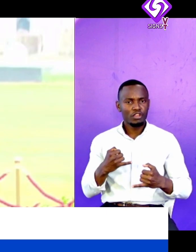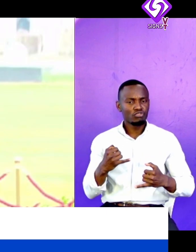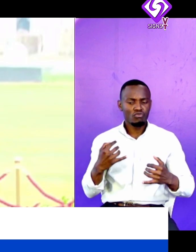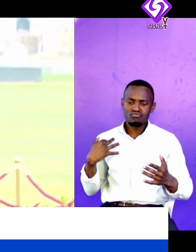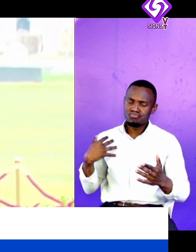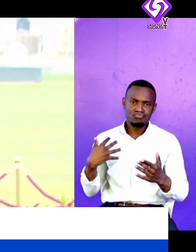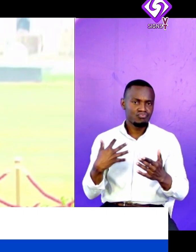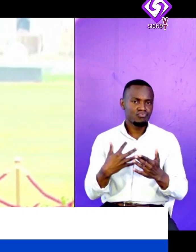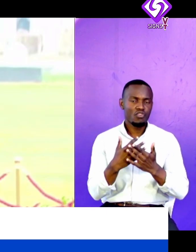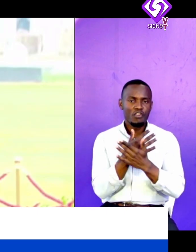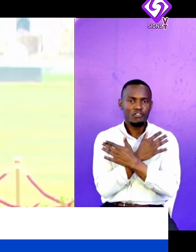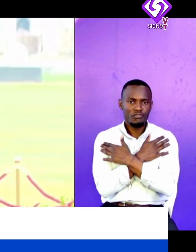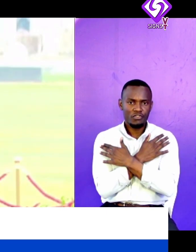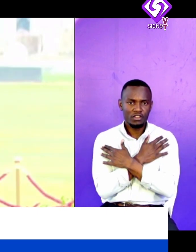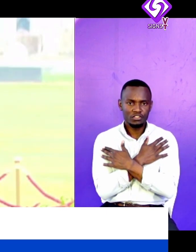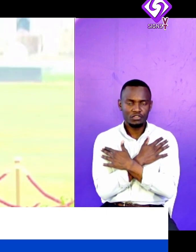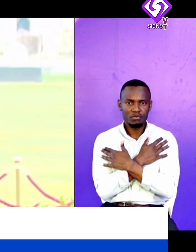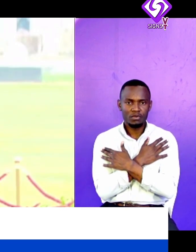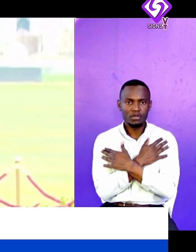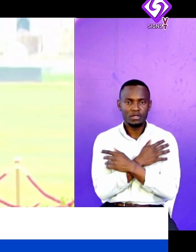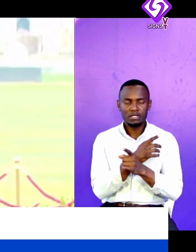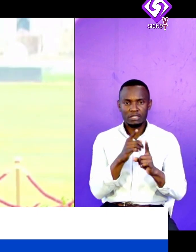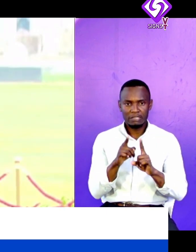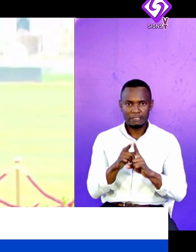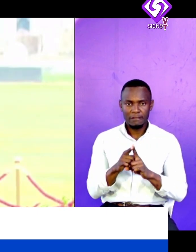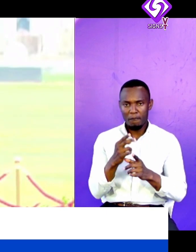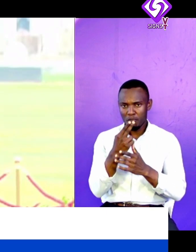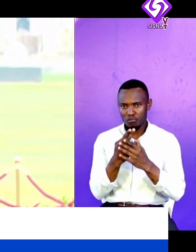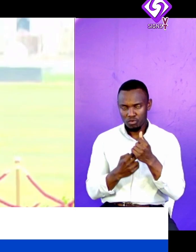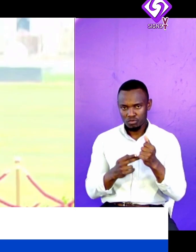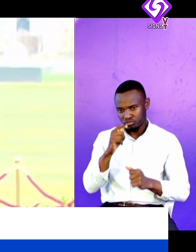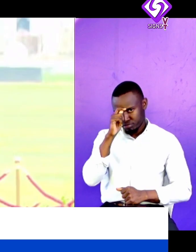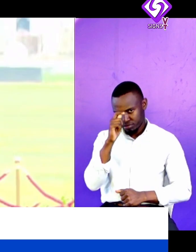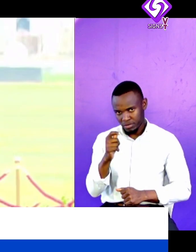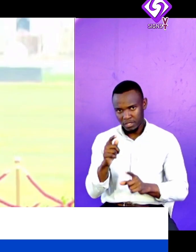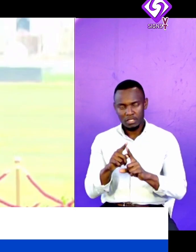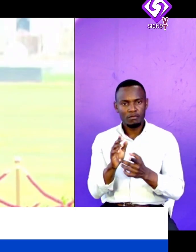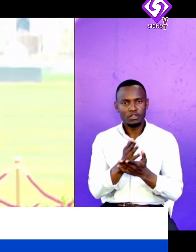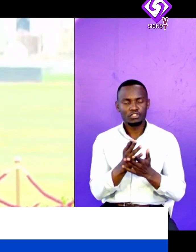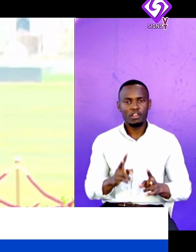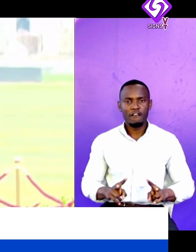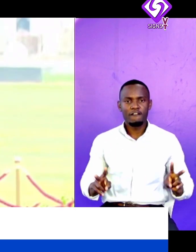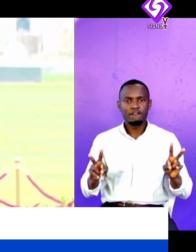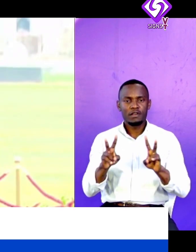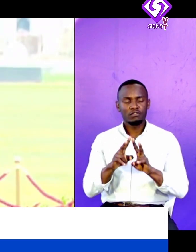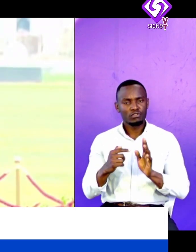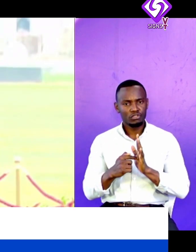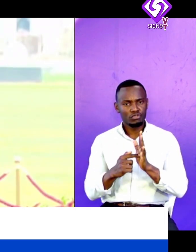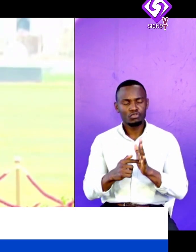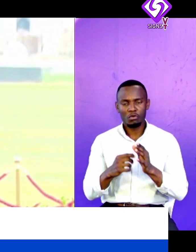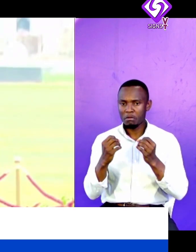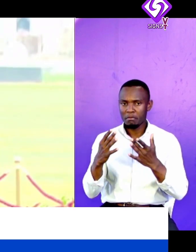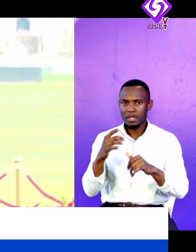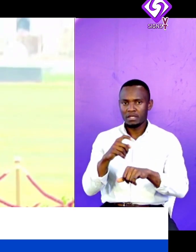friendship, grounded in mutual respect and shared values, and demonstrated time and again through